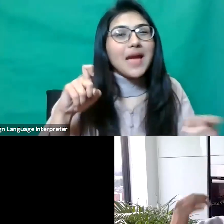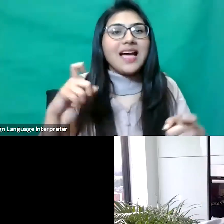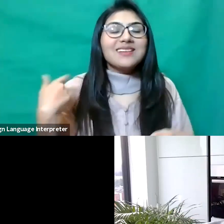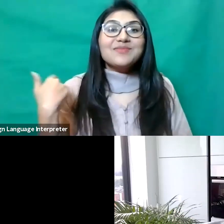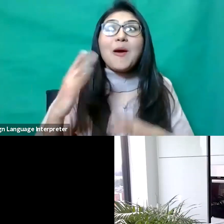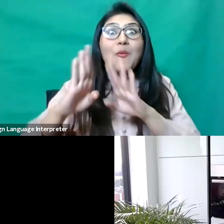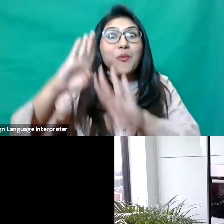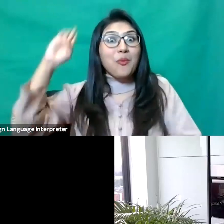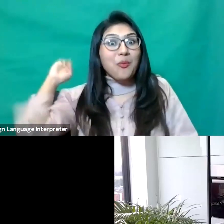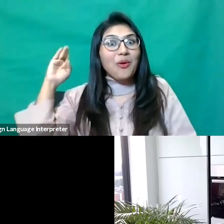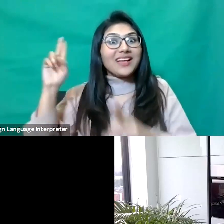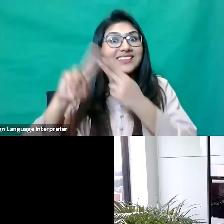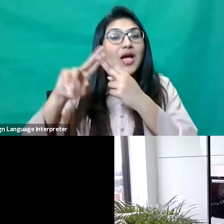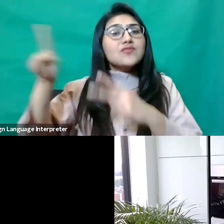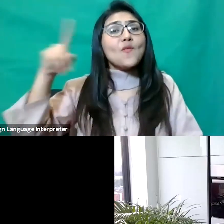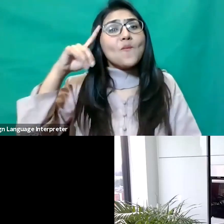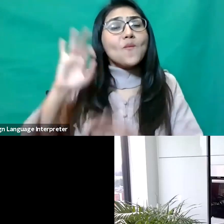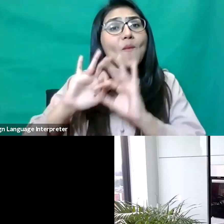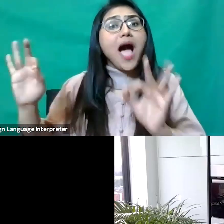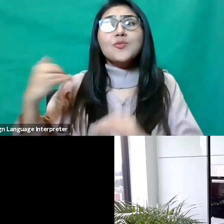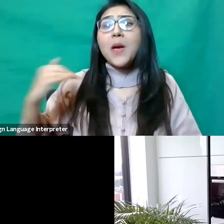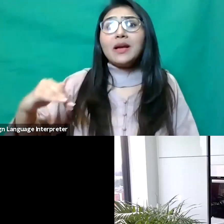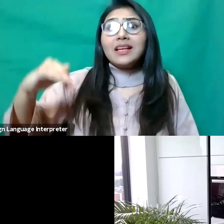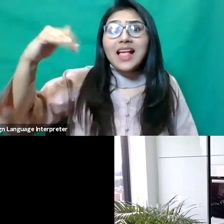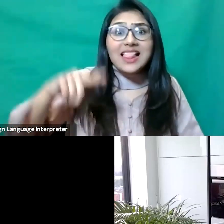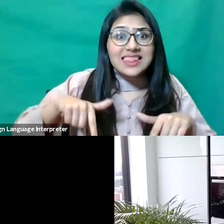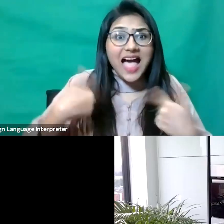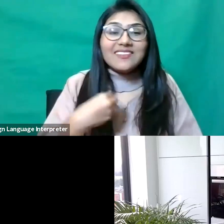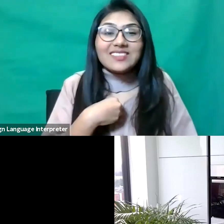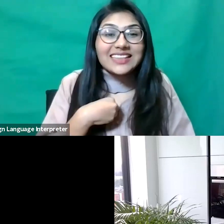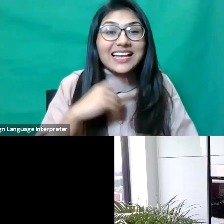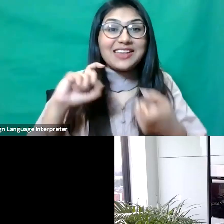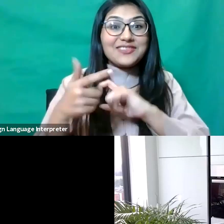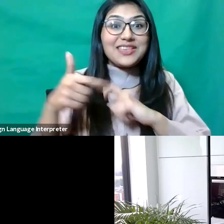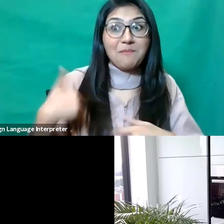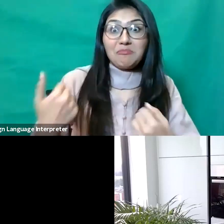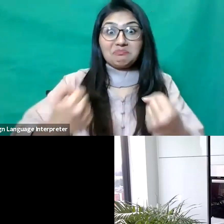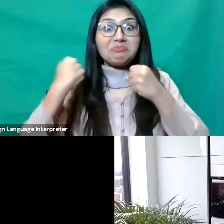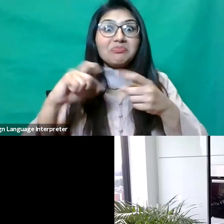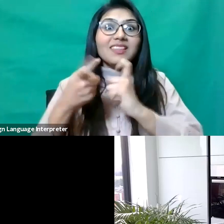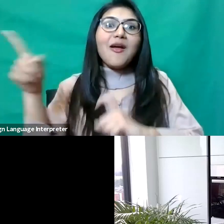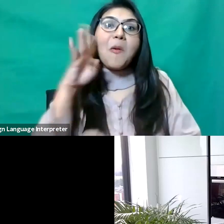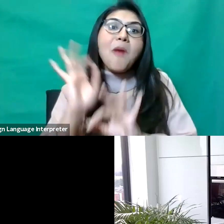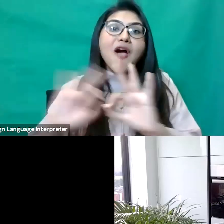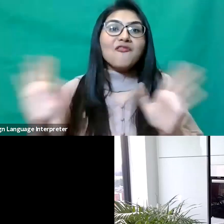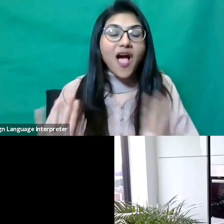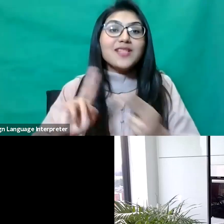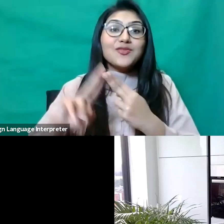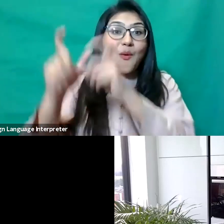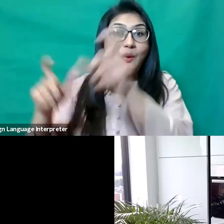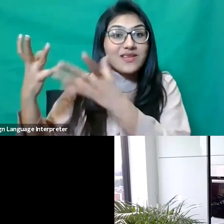before, because they've seen how I've changed and how I've grown as a person. But like you're saying, I totally agree that